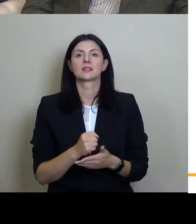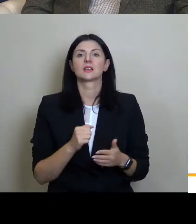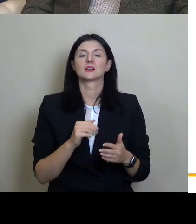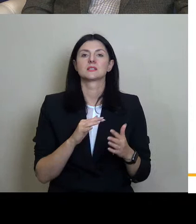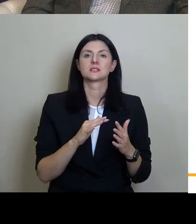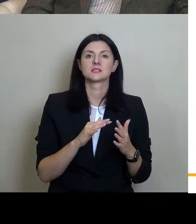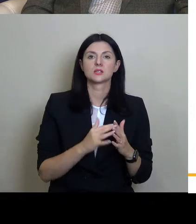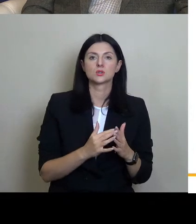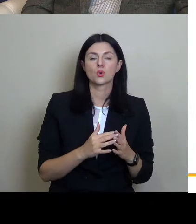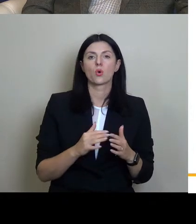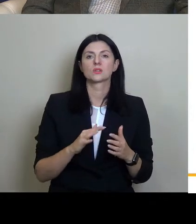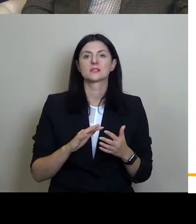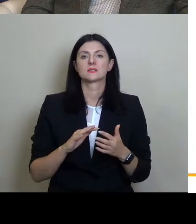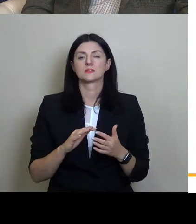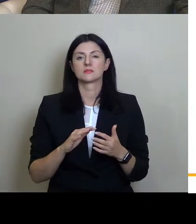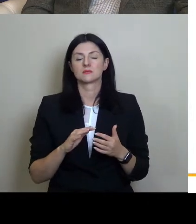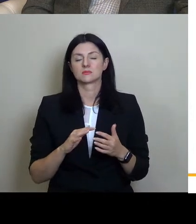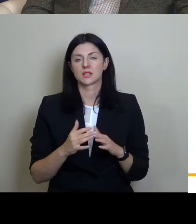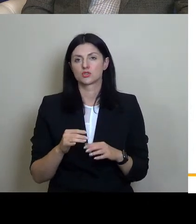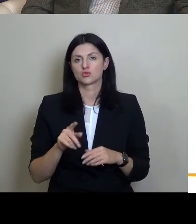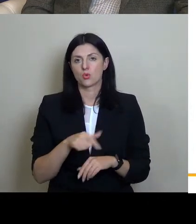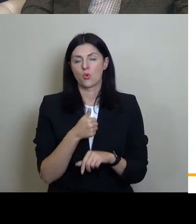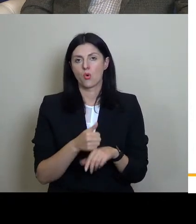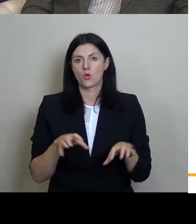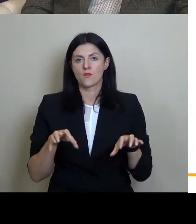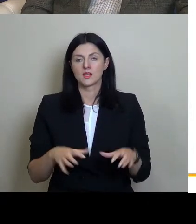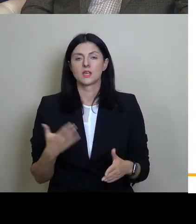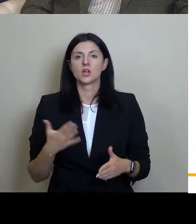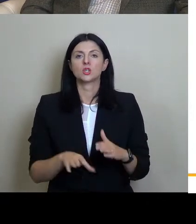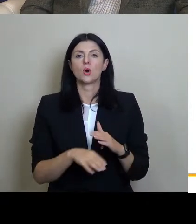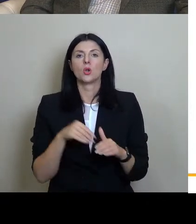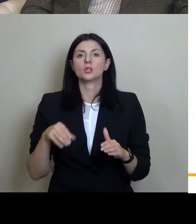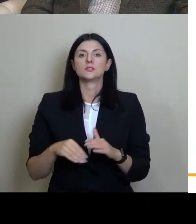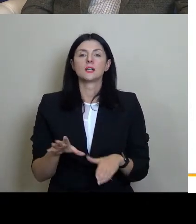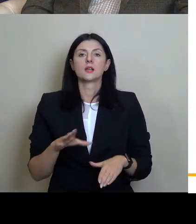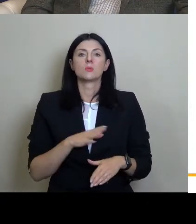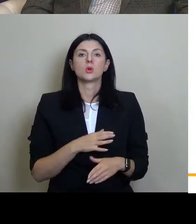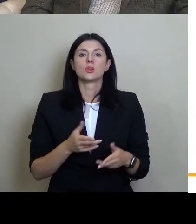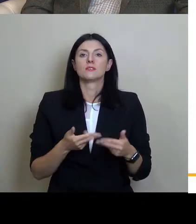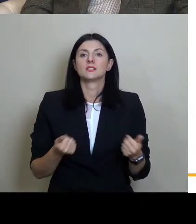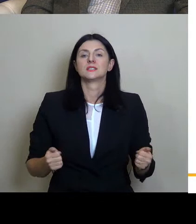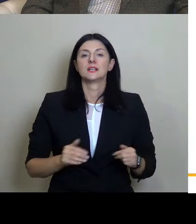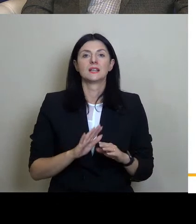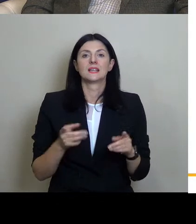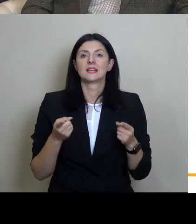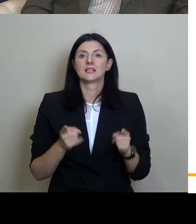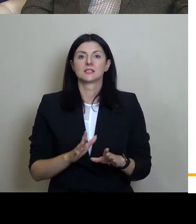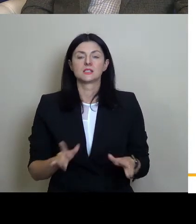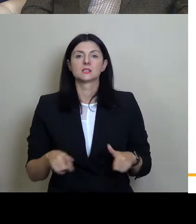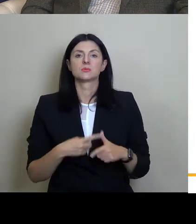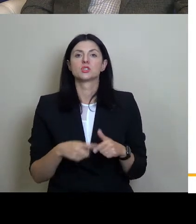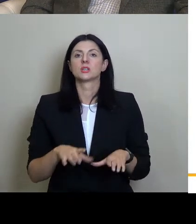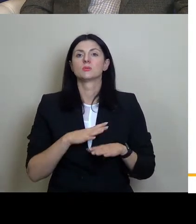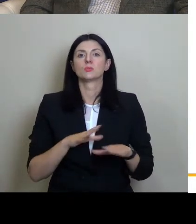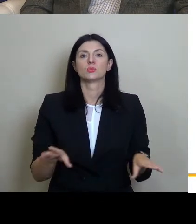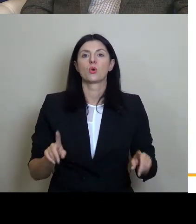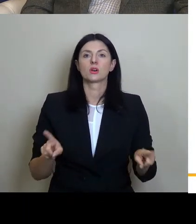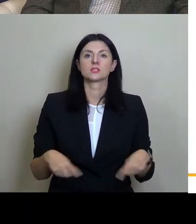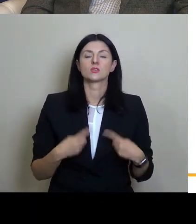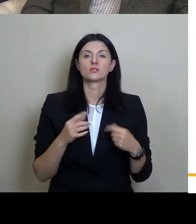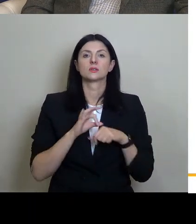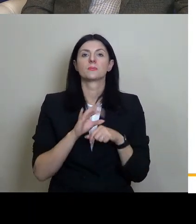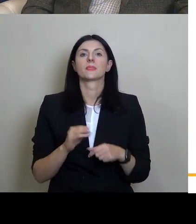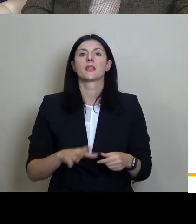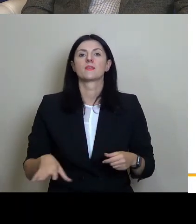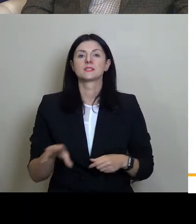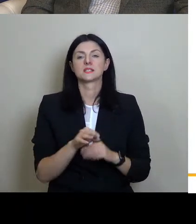candidates in the ballots for the position of the mayor, or the voting was considered to be